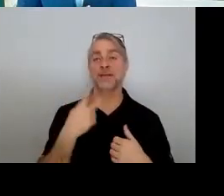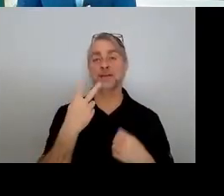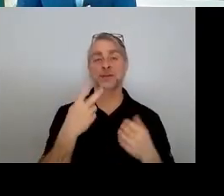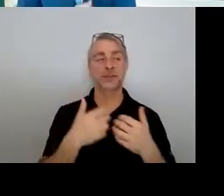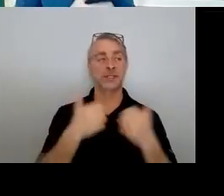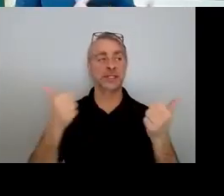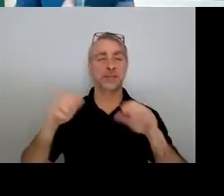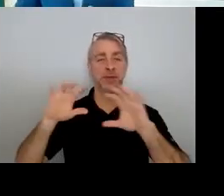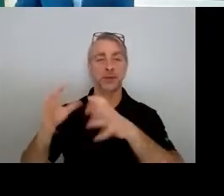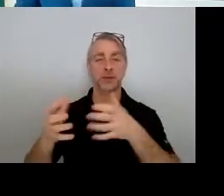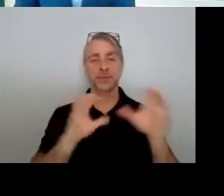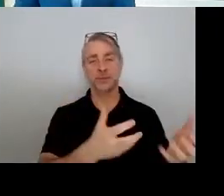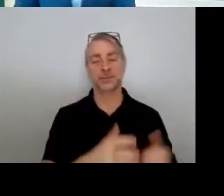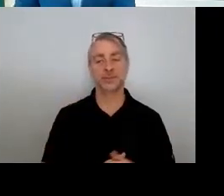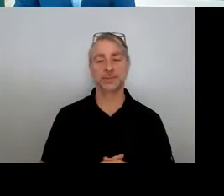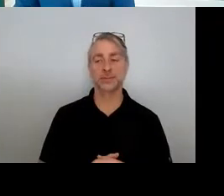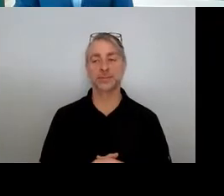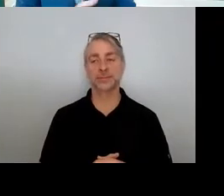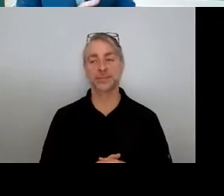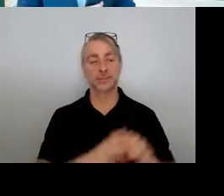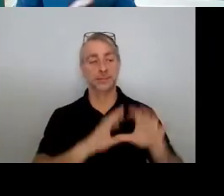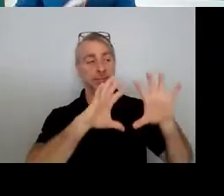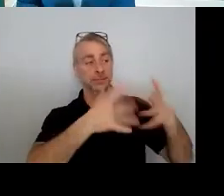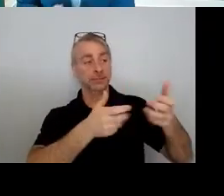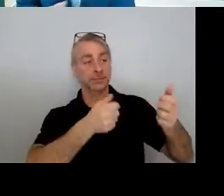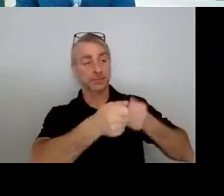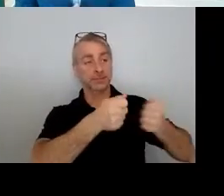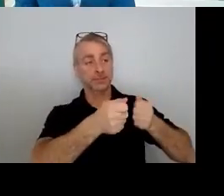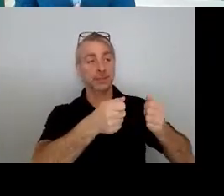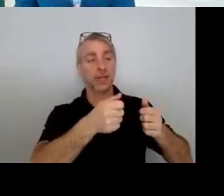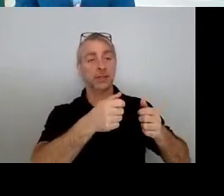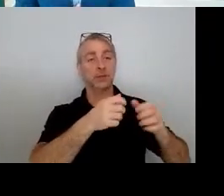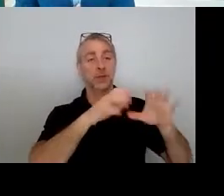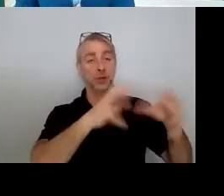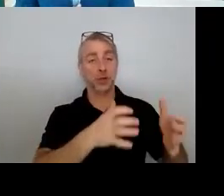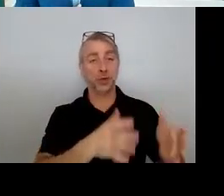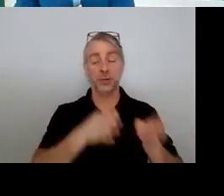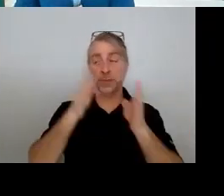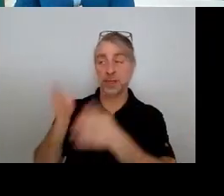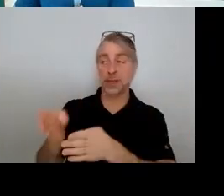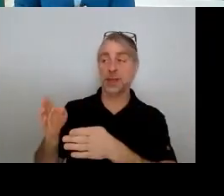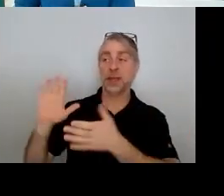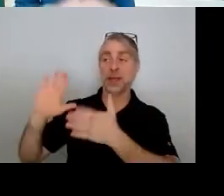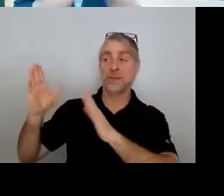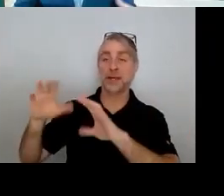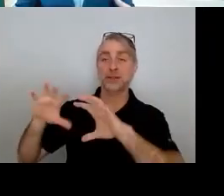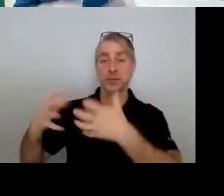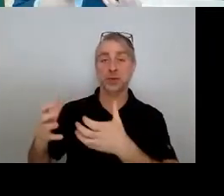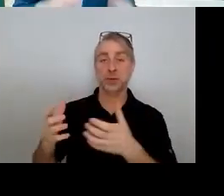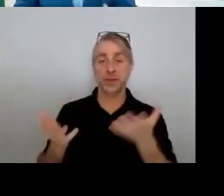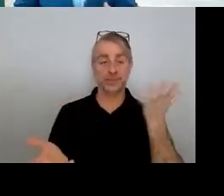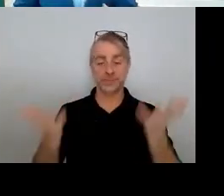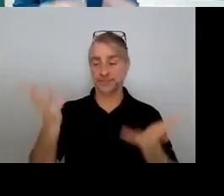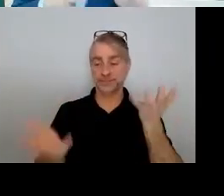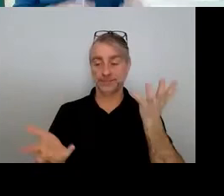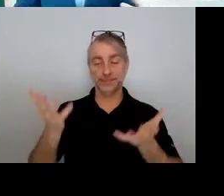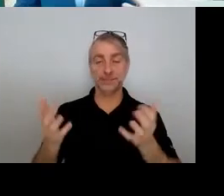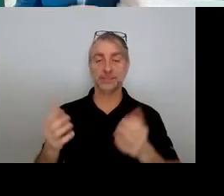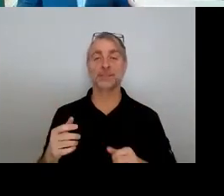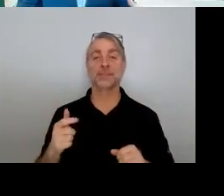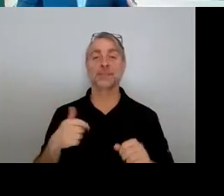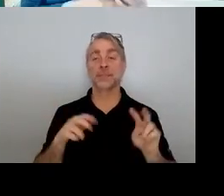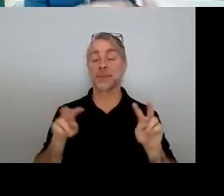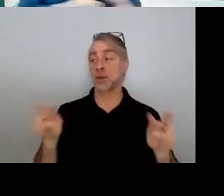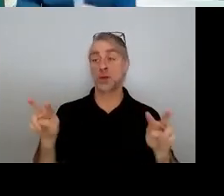is represented with the treatment and control group or the intervention and comparison group. And then we're going to look and we're going to count up how